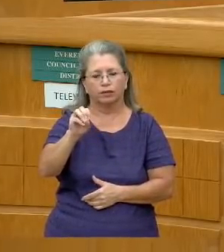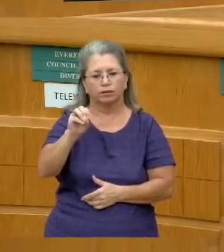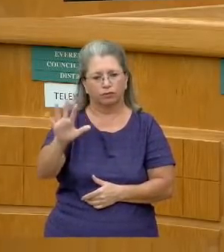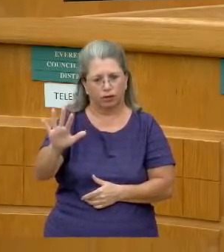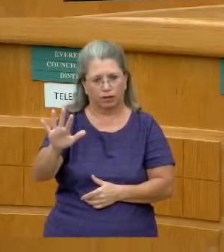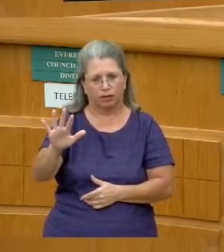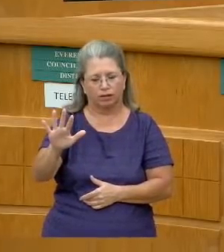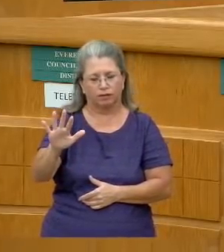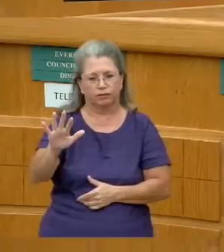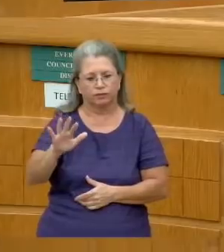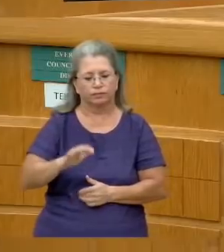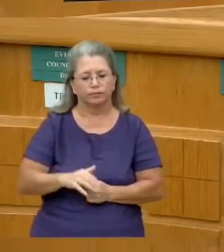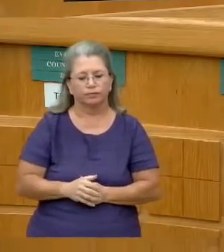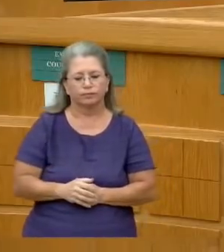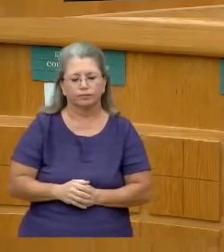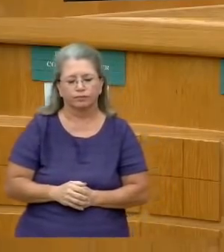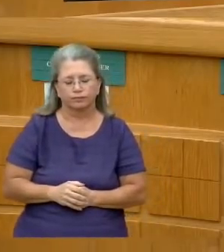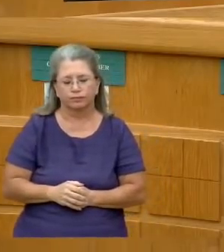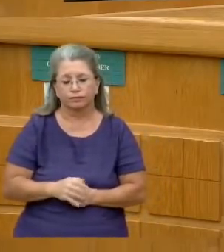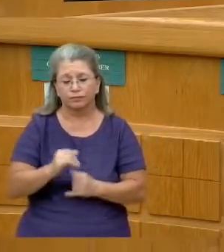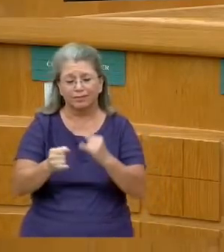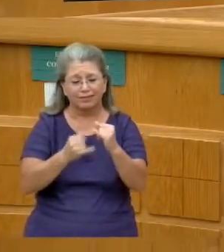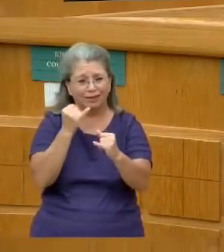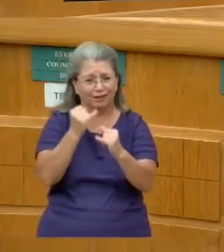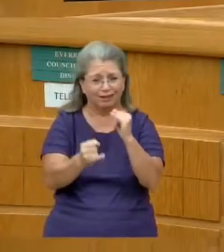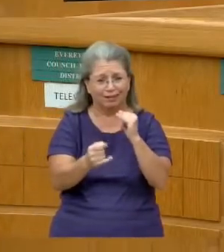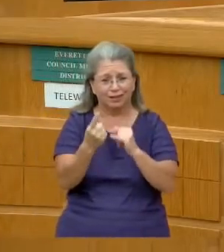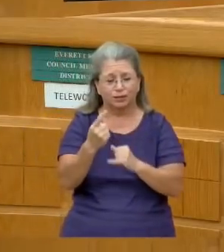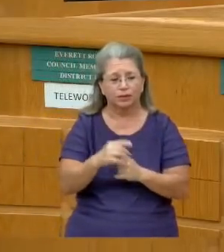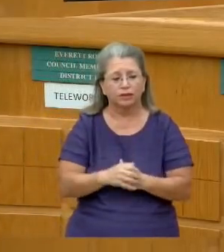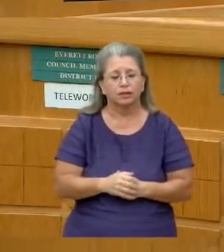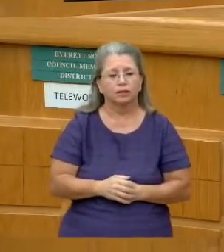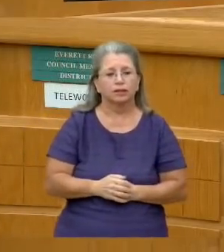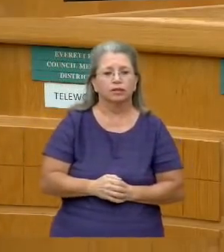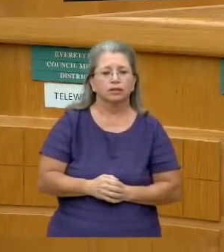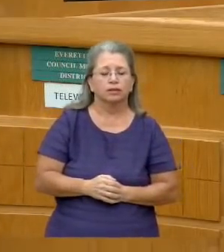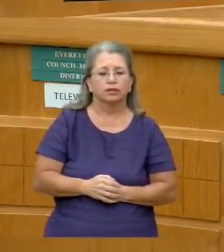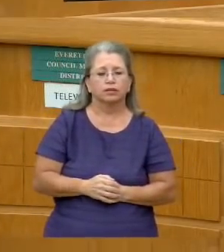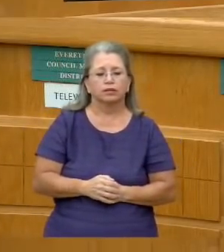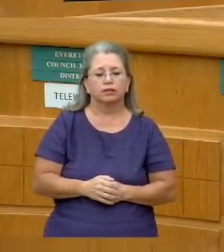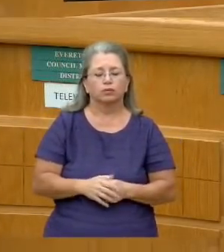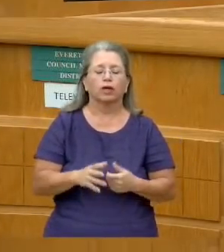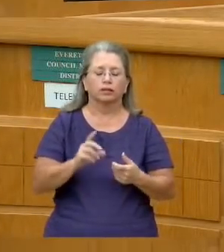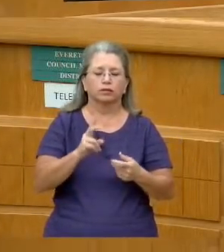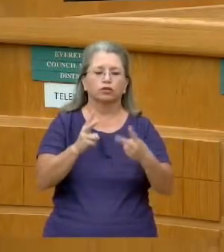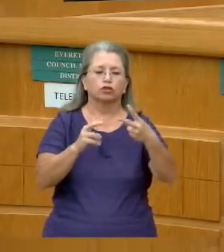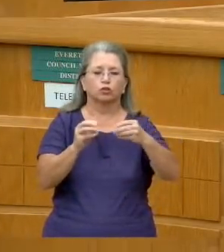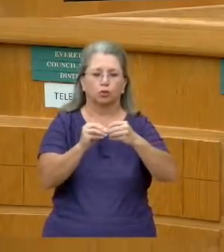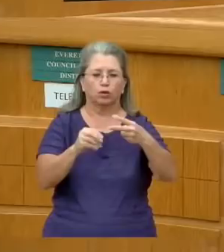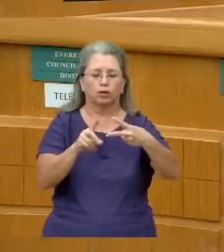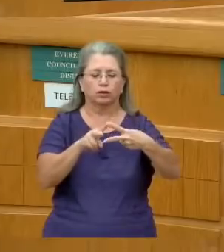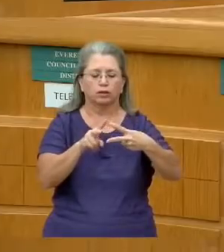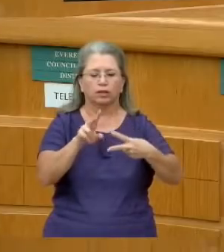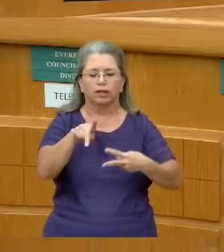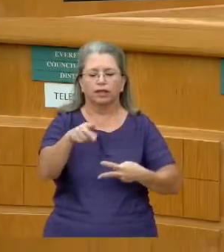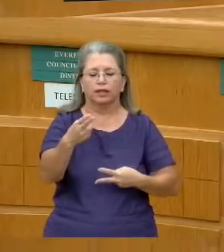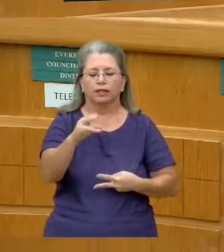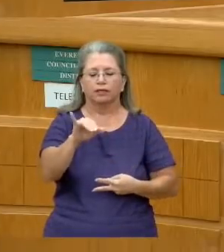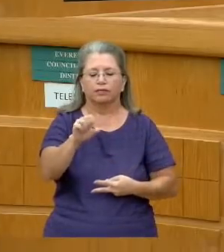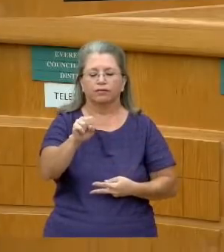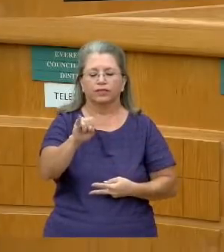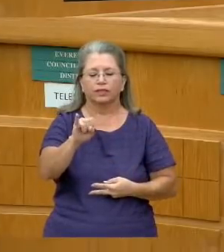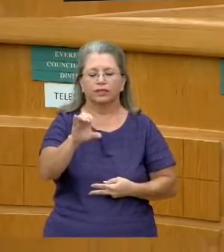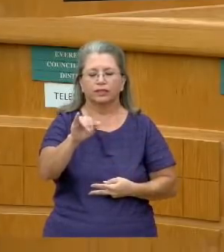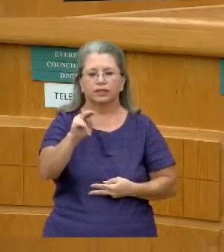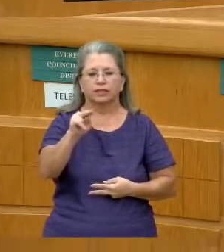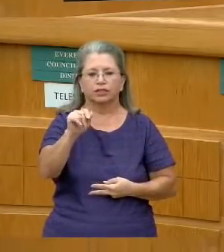361-814-8305. And then finally, actually there's 2 others. Physicians Premier ER is a testing